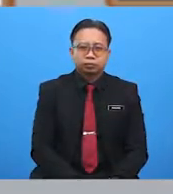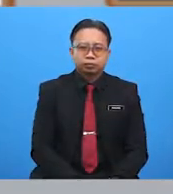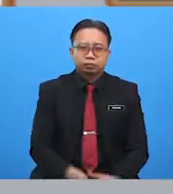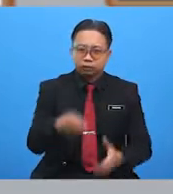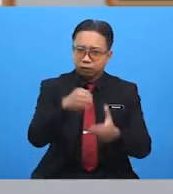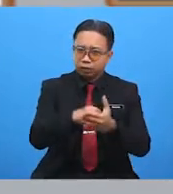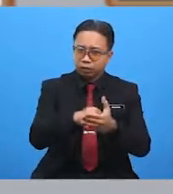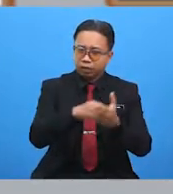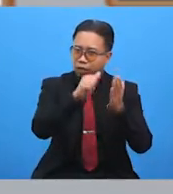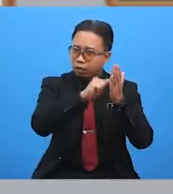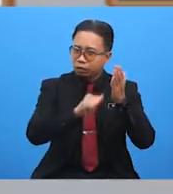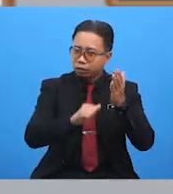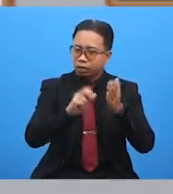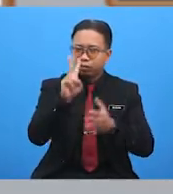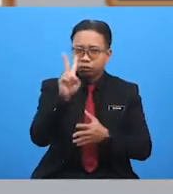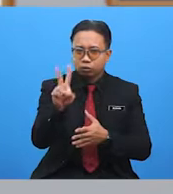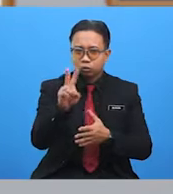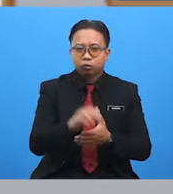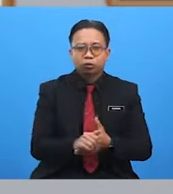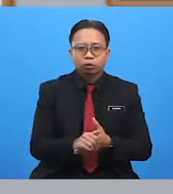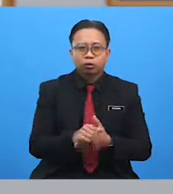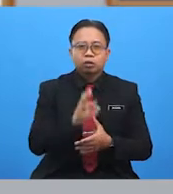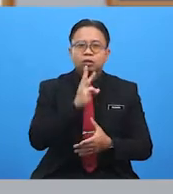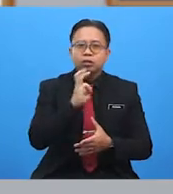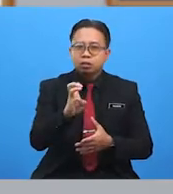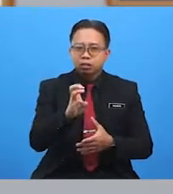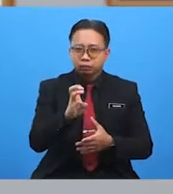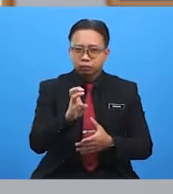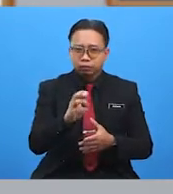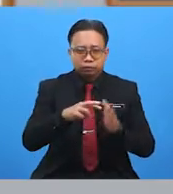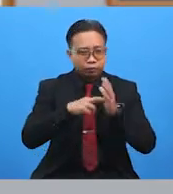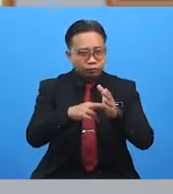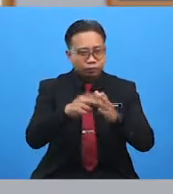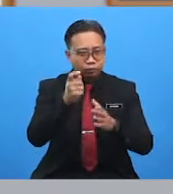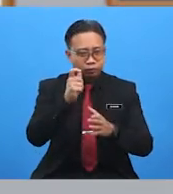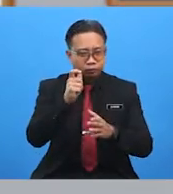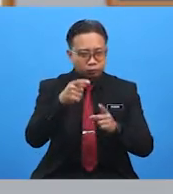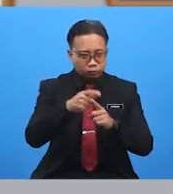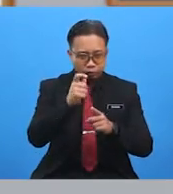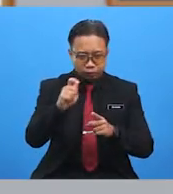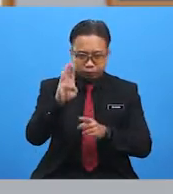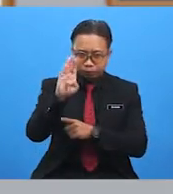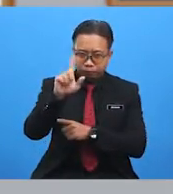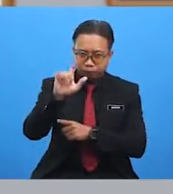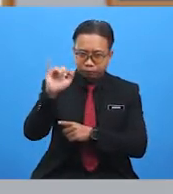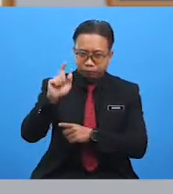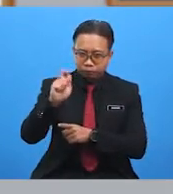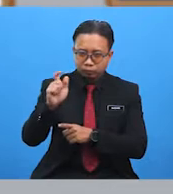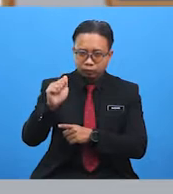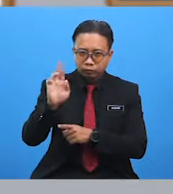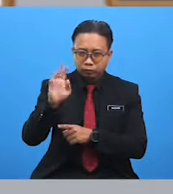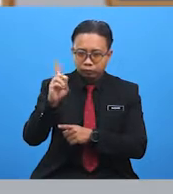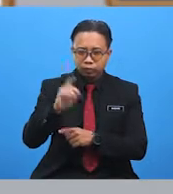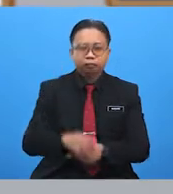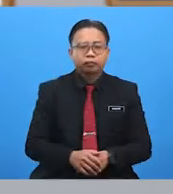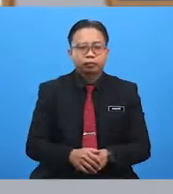two, the phrase, I see conditions, refers to the blizzards. Also, the phrase, their